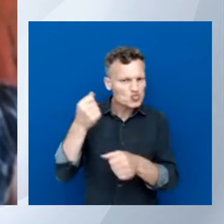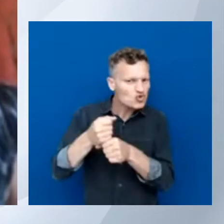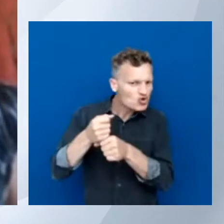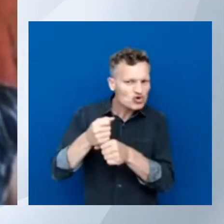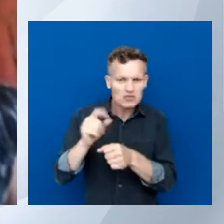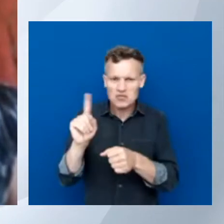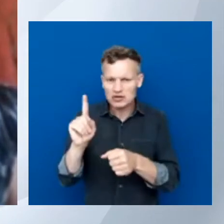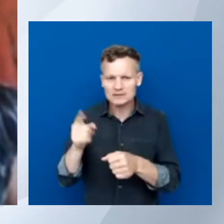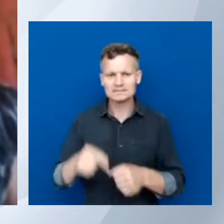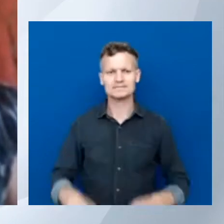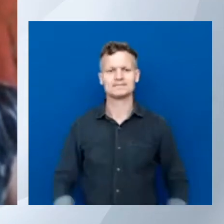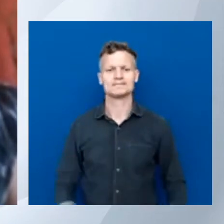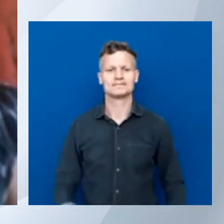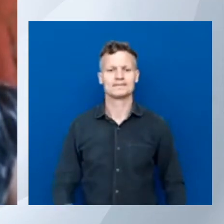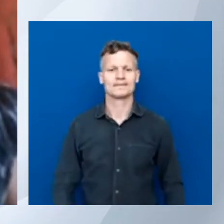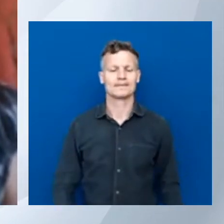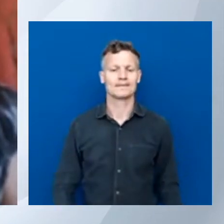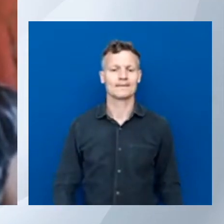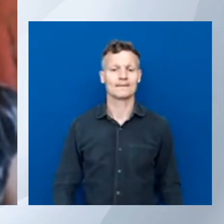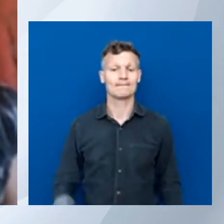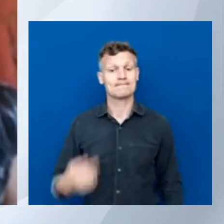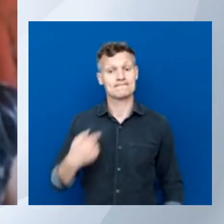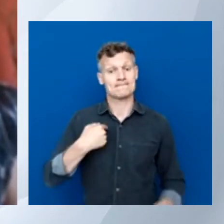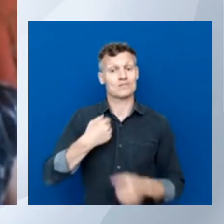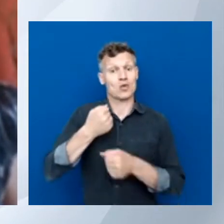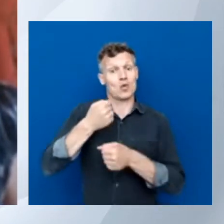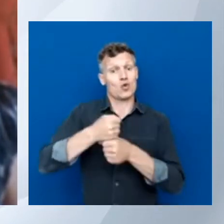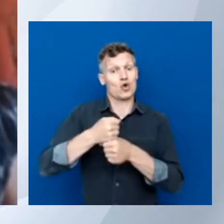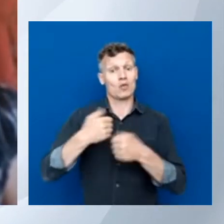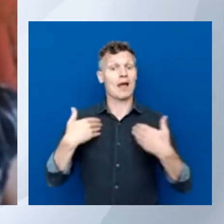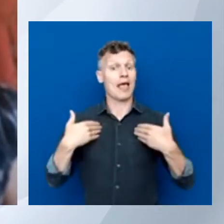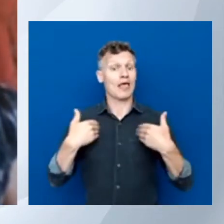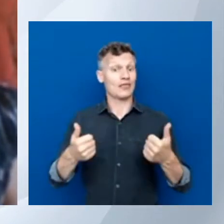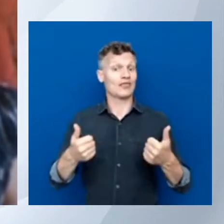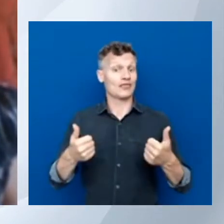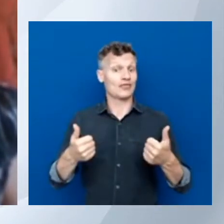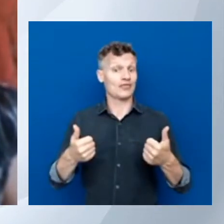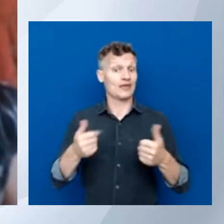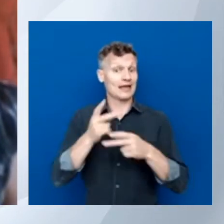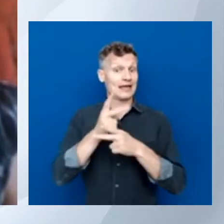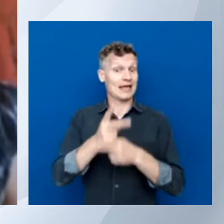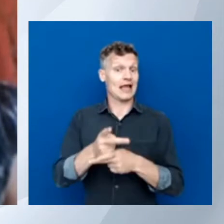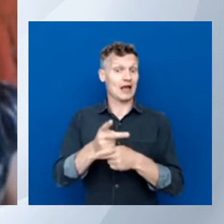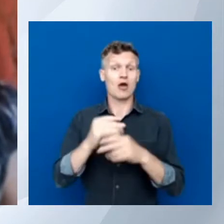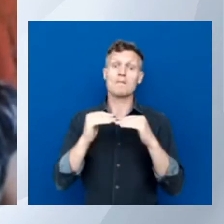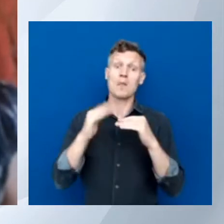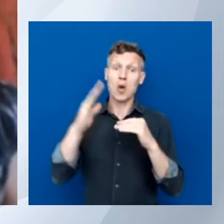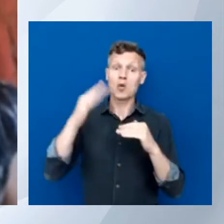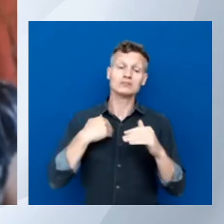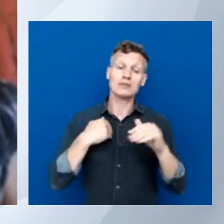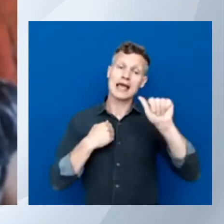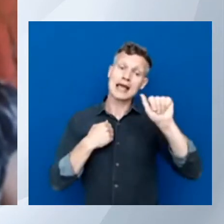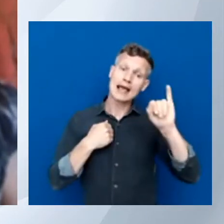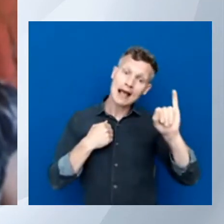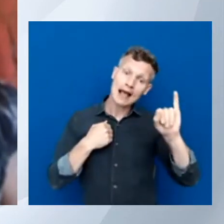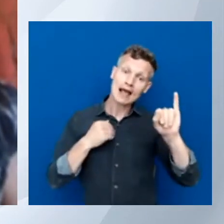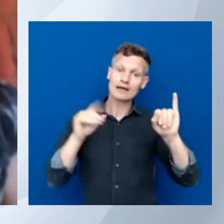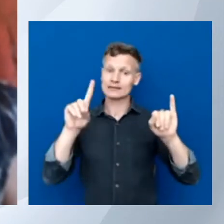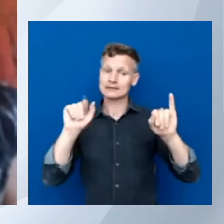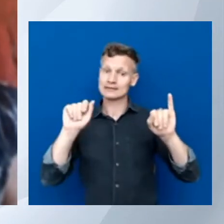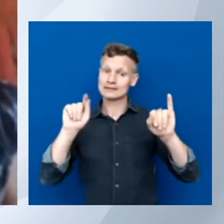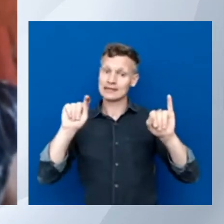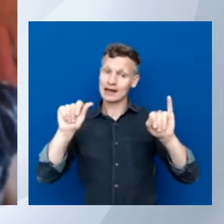Yeah, in full time I'm working with healthcare, mostly using data and AI to improve the life